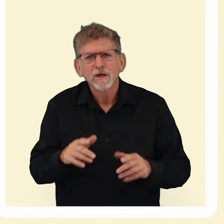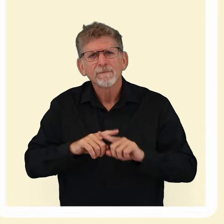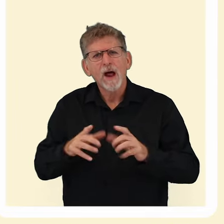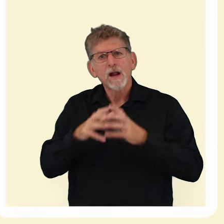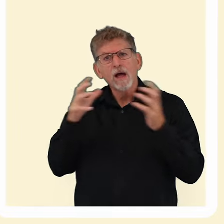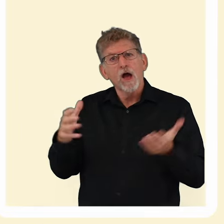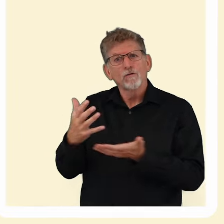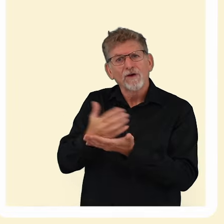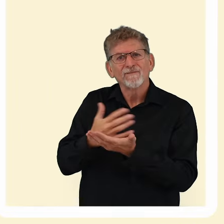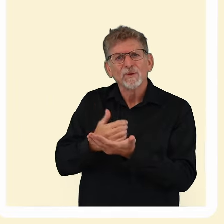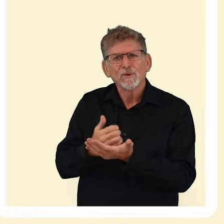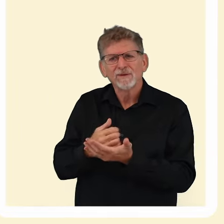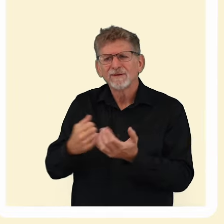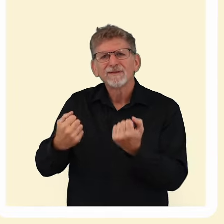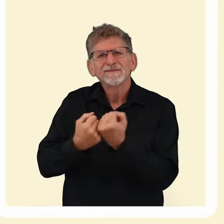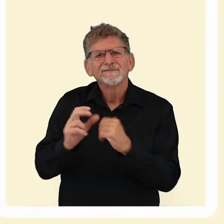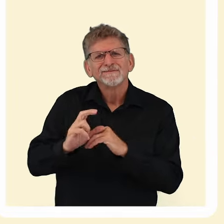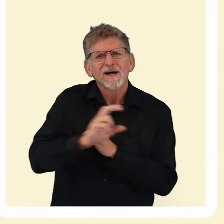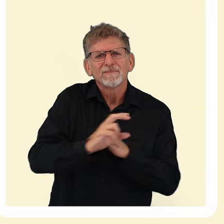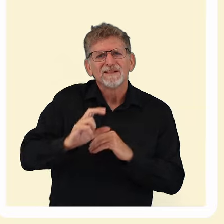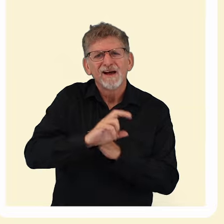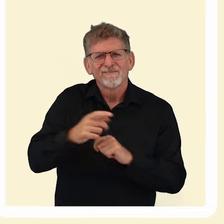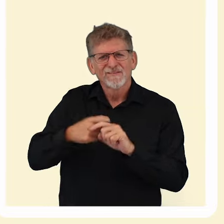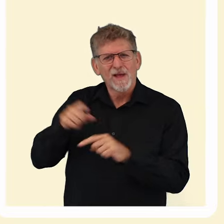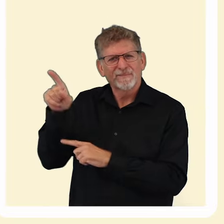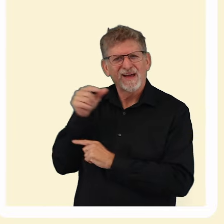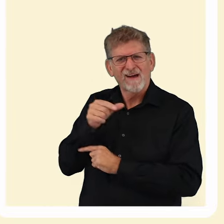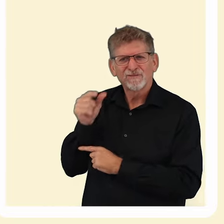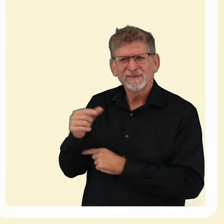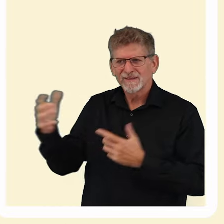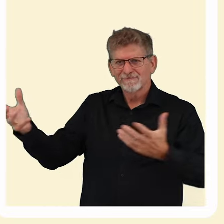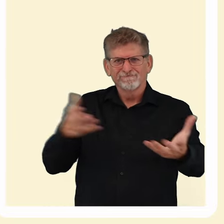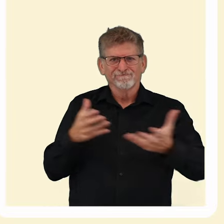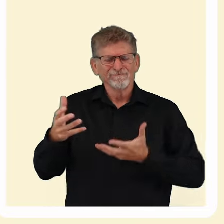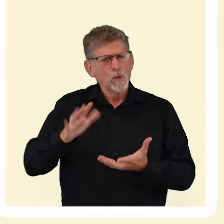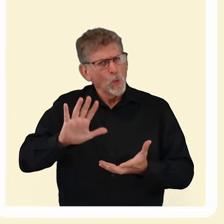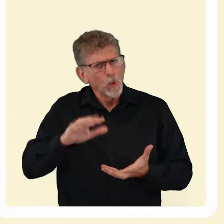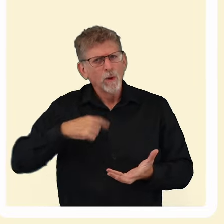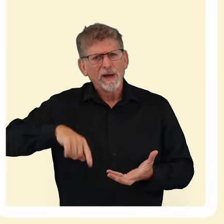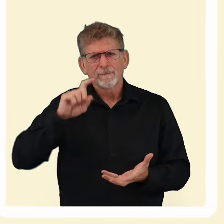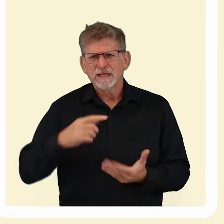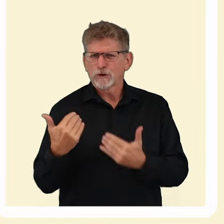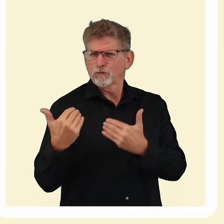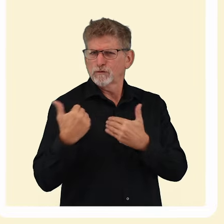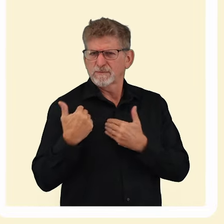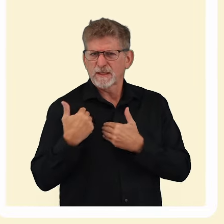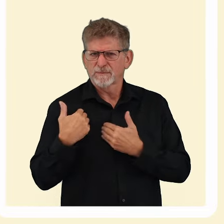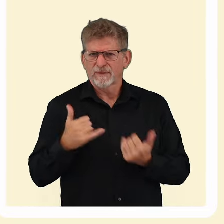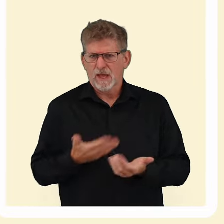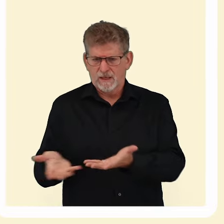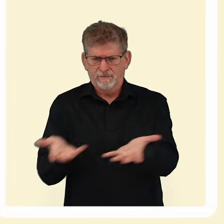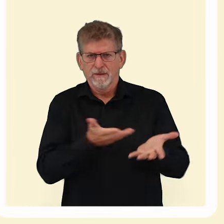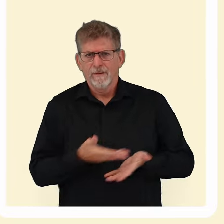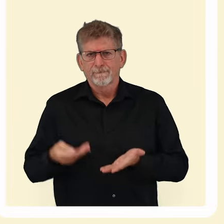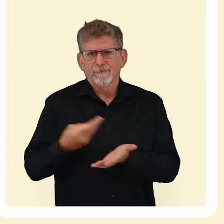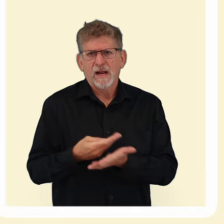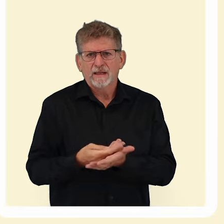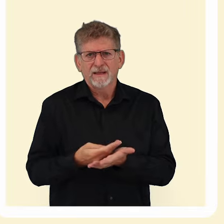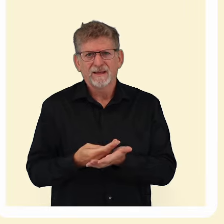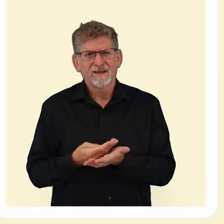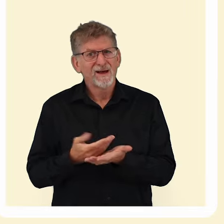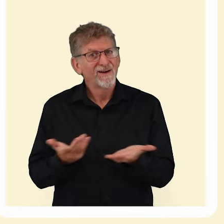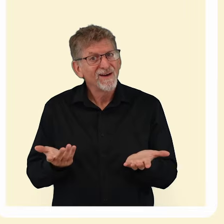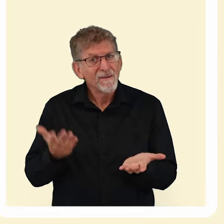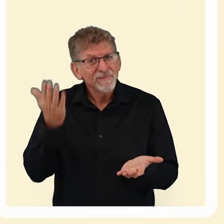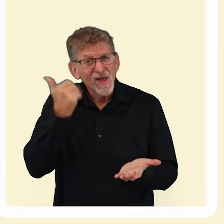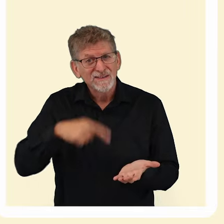but a lot of our revenues are with subsidies from government. We've got to be very responsible